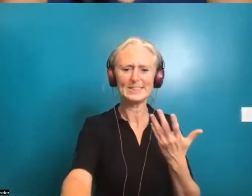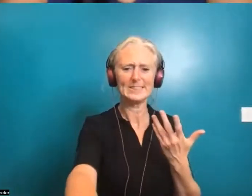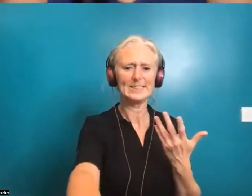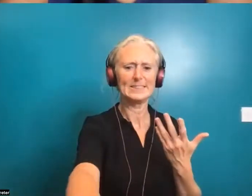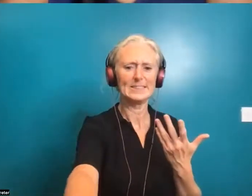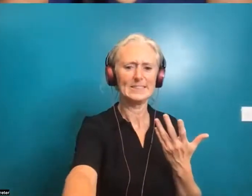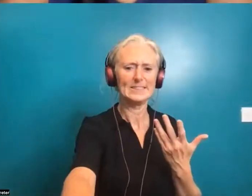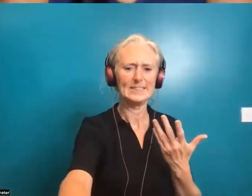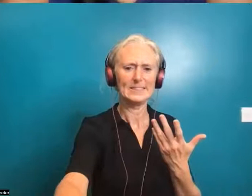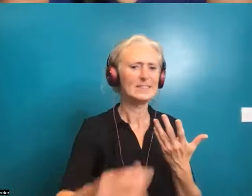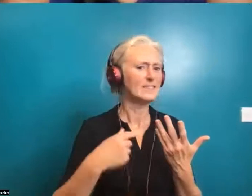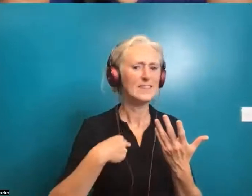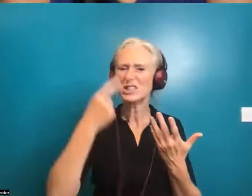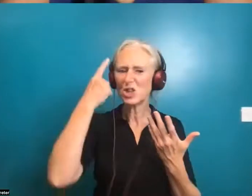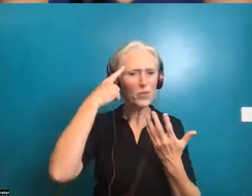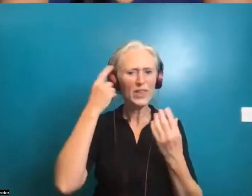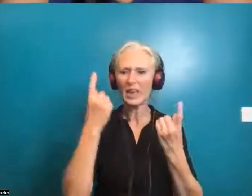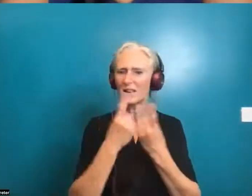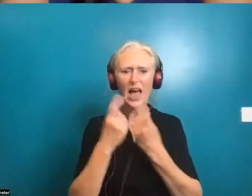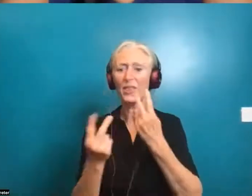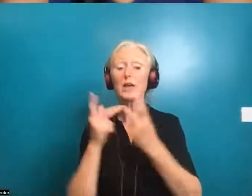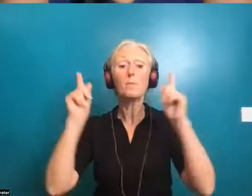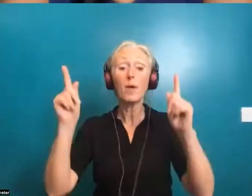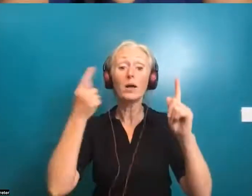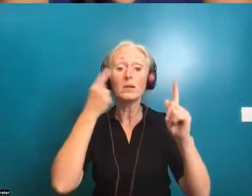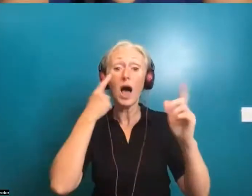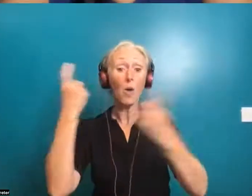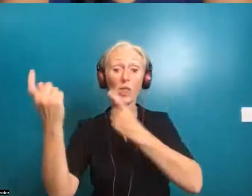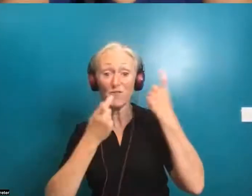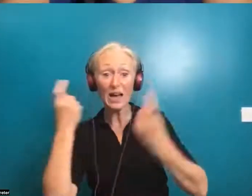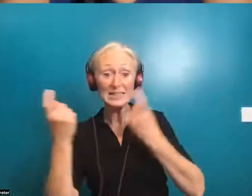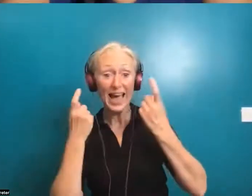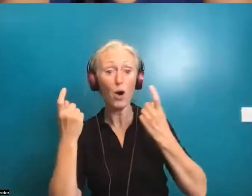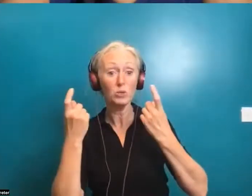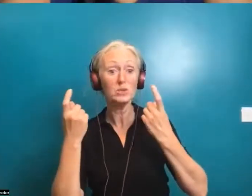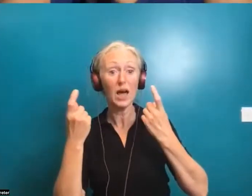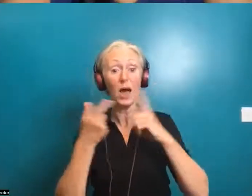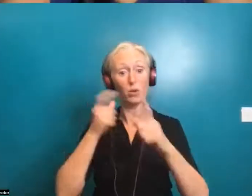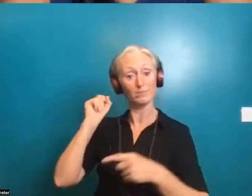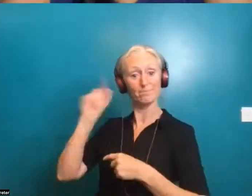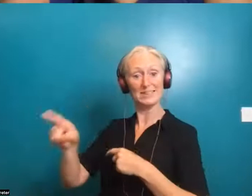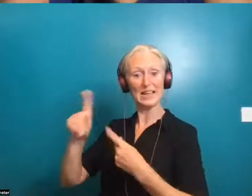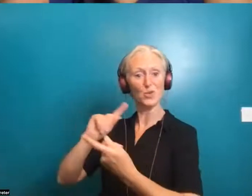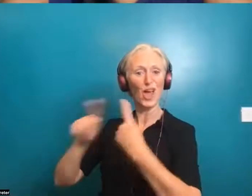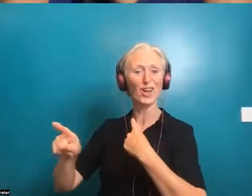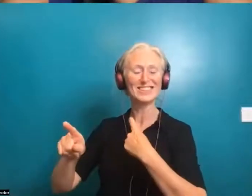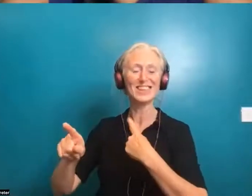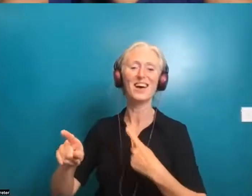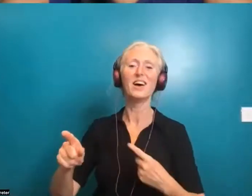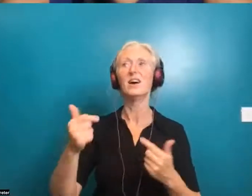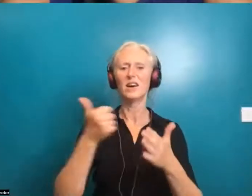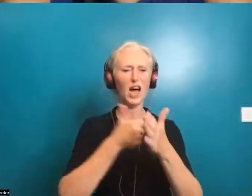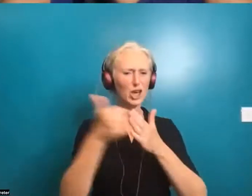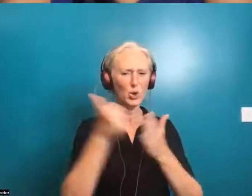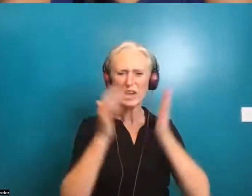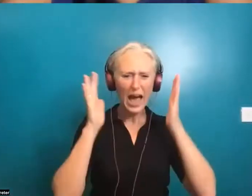I'm not sure there is anything else, but I can find that out and I can forward you the answer to that. I usually have to go through and look